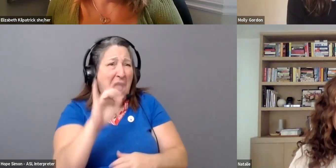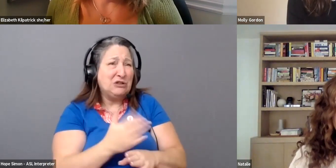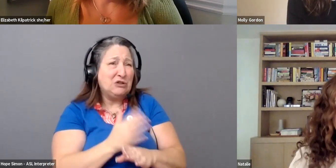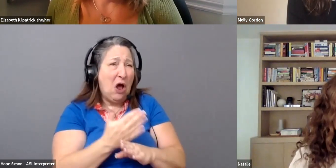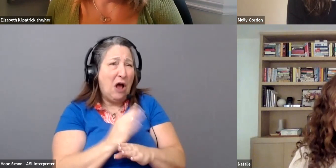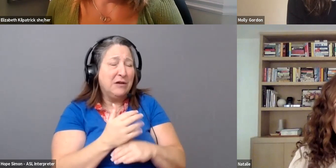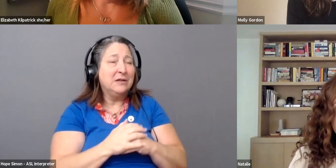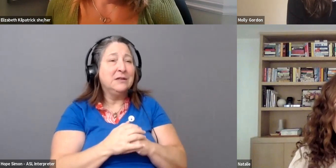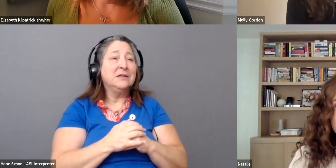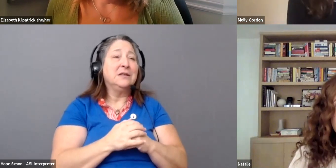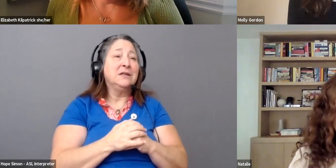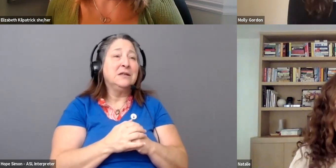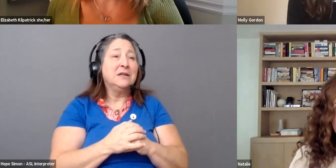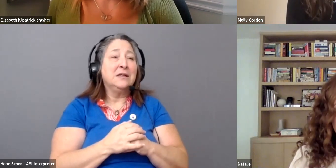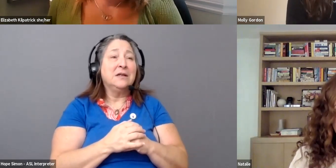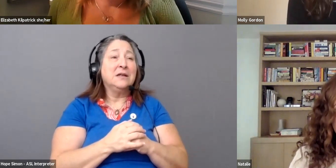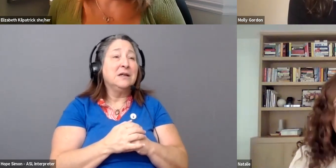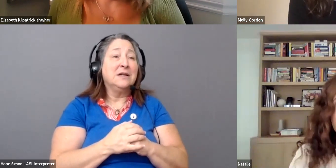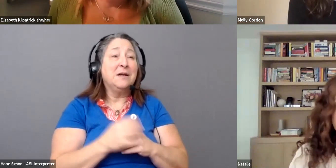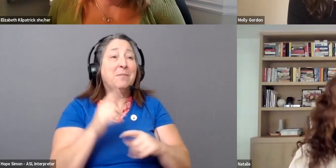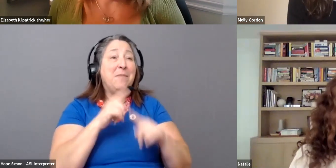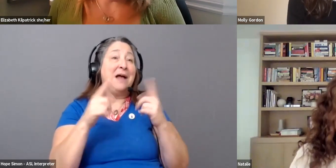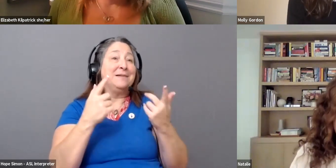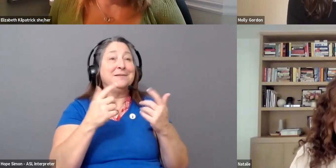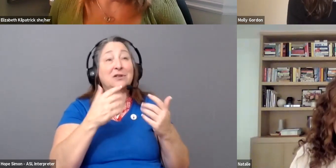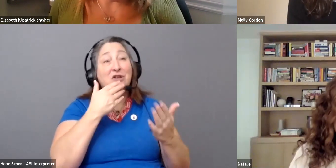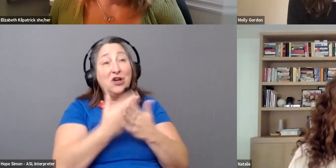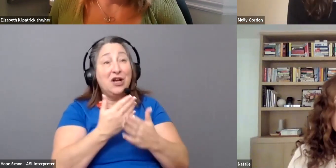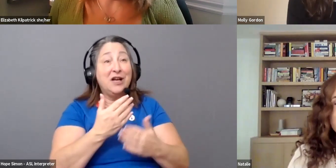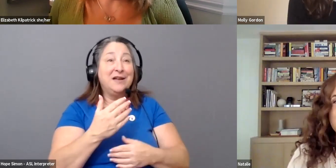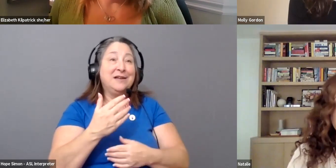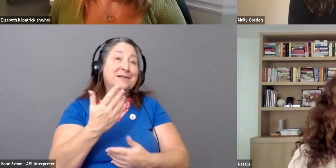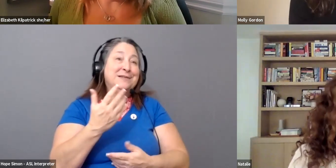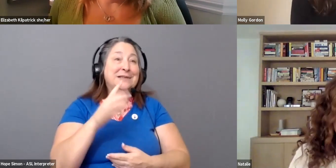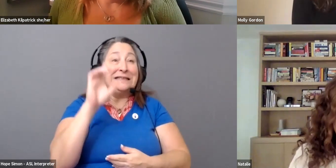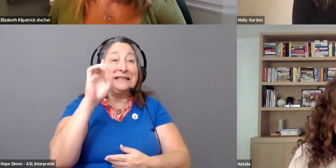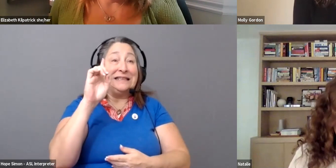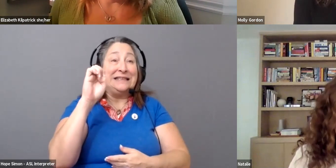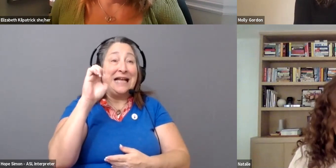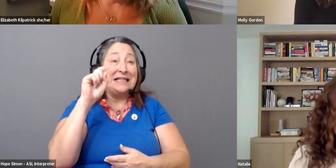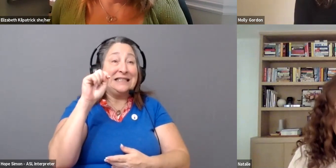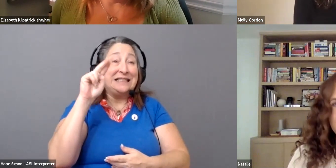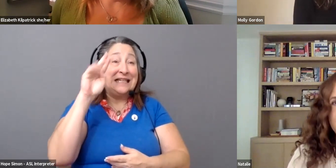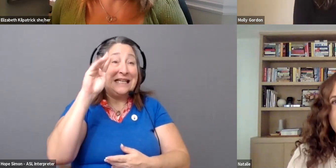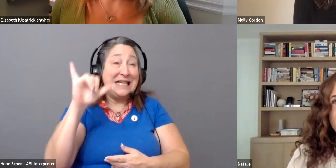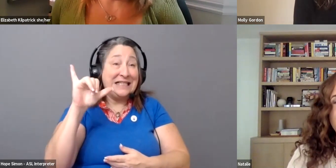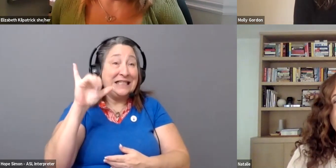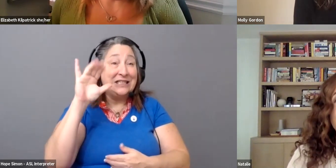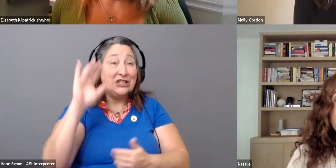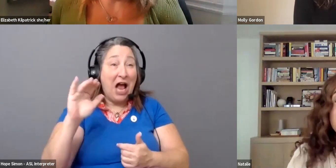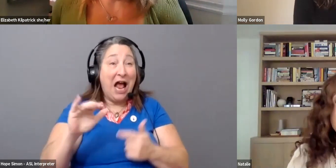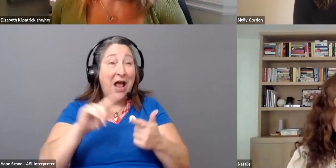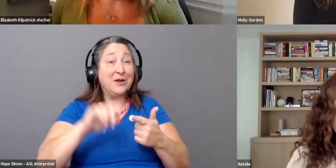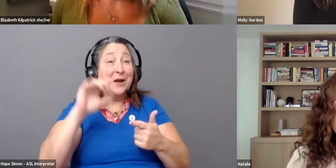can, like Britney, you can't go wrong with a Britney. You can't go wrong with a Destiny's Child. Yeah. You can't go wrong with a Beyonce.